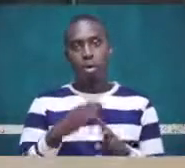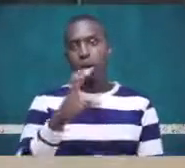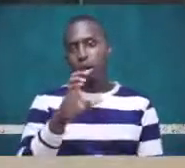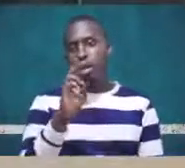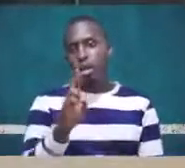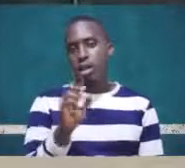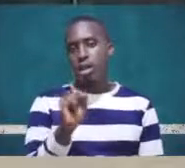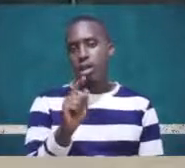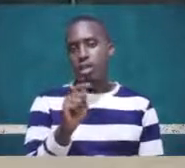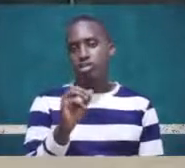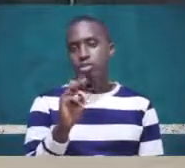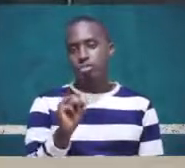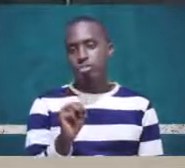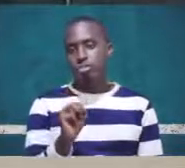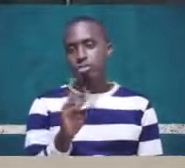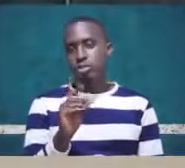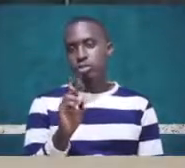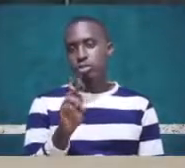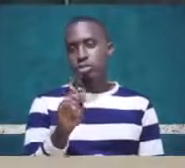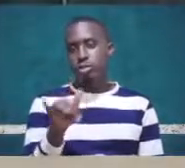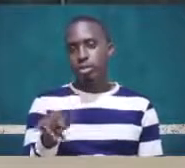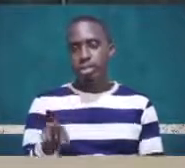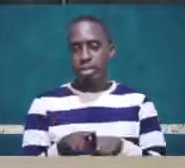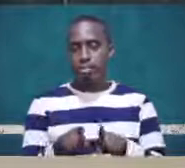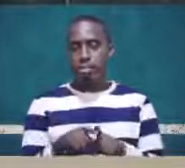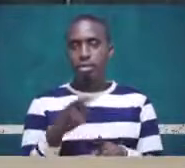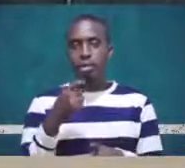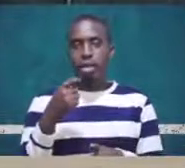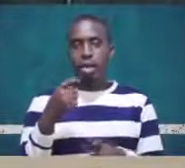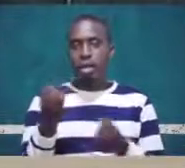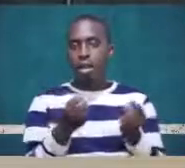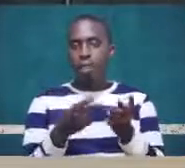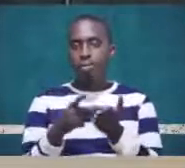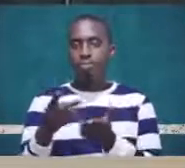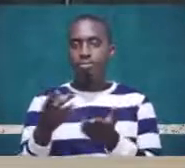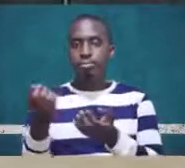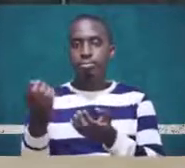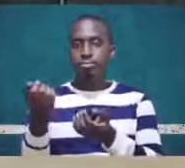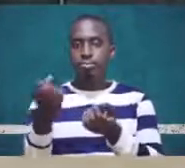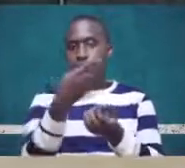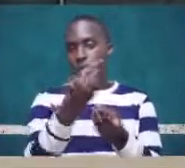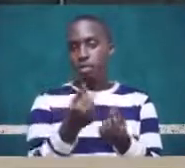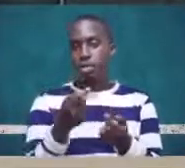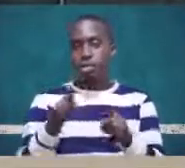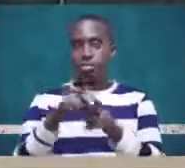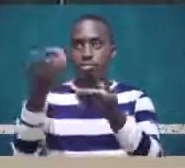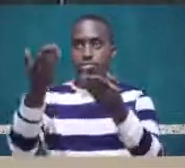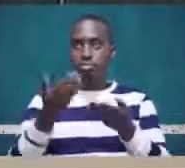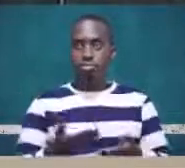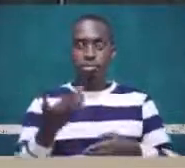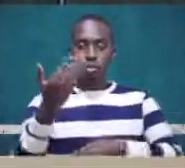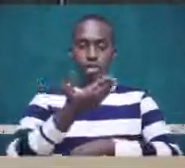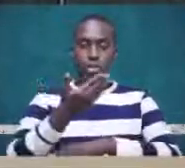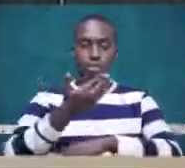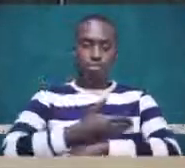because they told us that a car worthy this amount of money and it was subjected to the import duty, or we call it